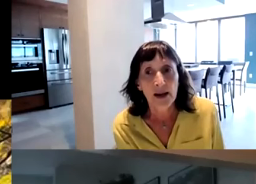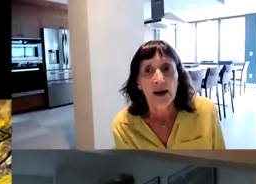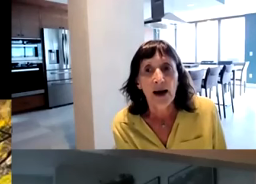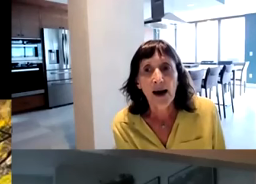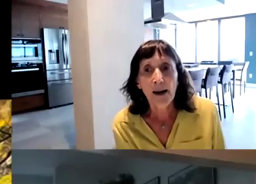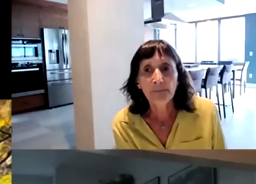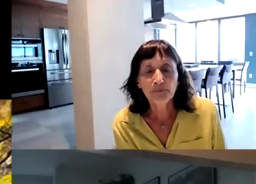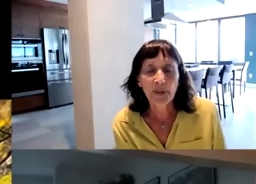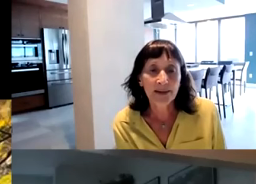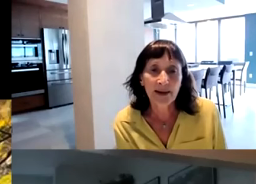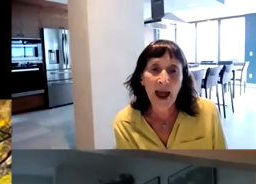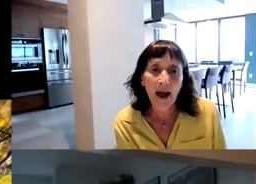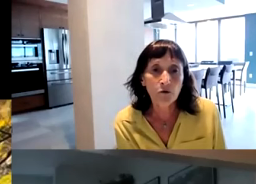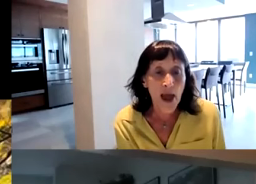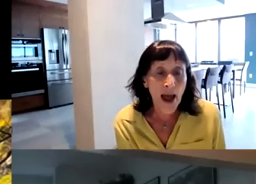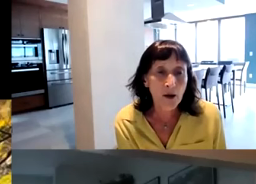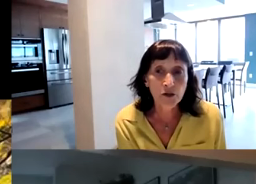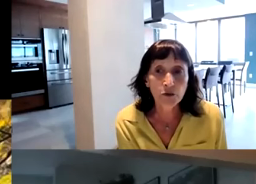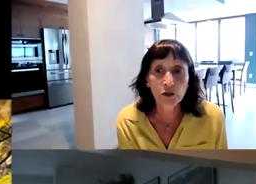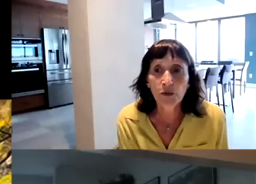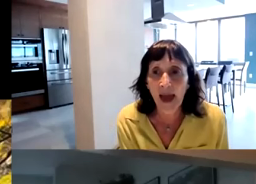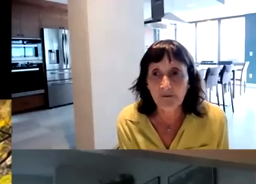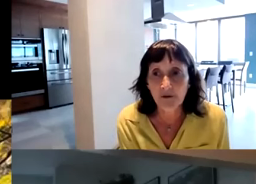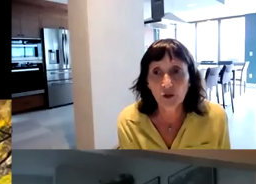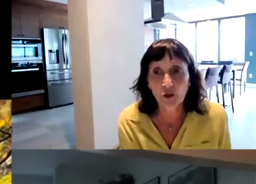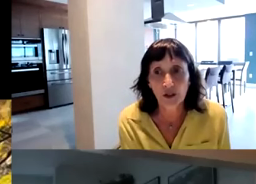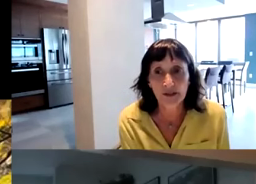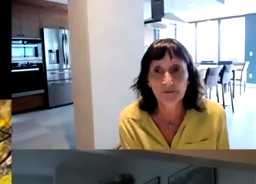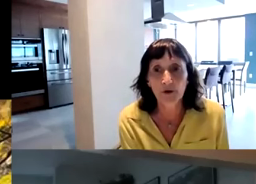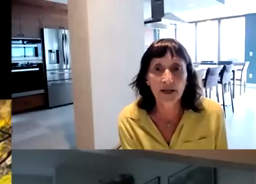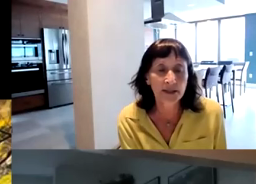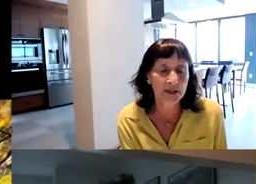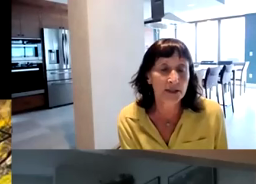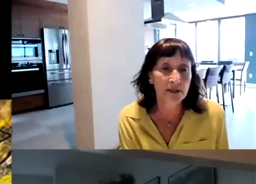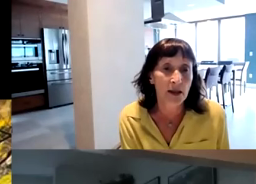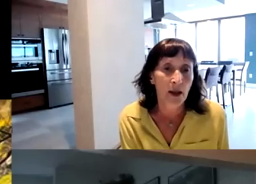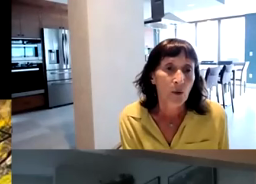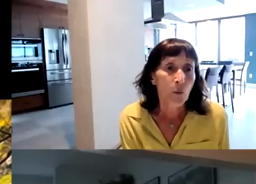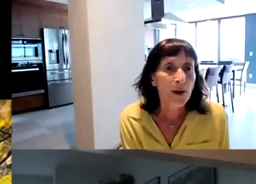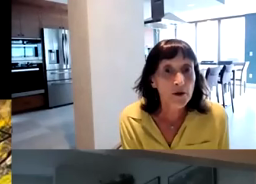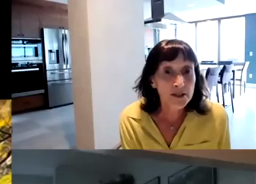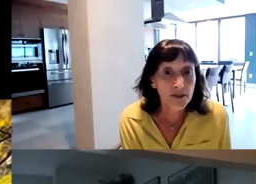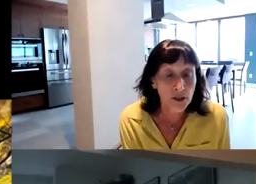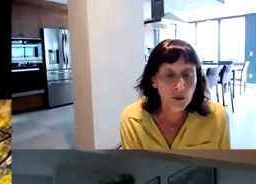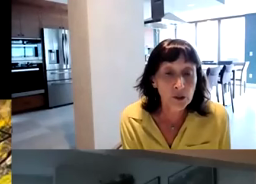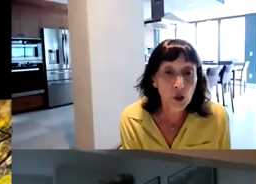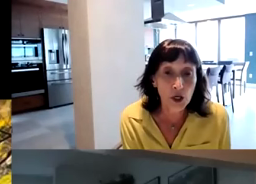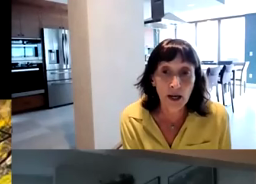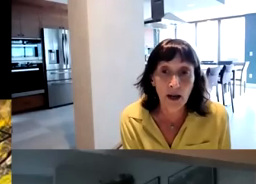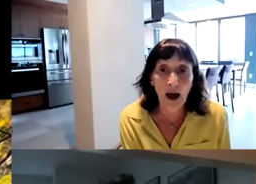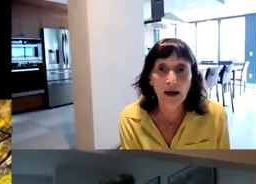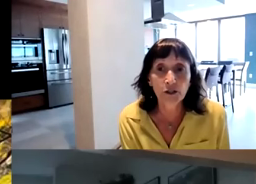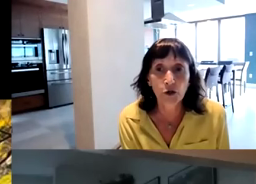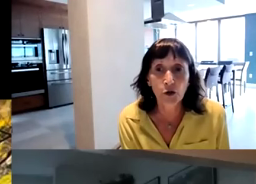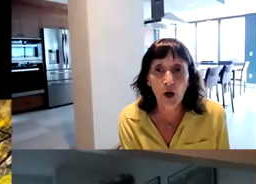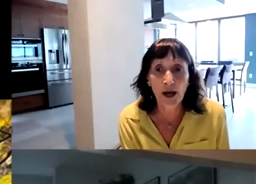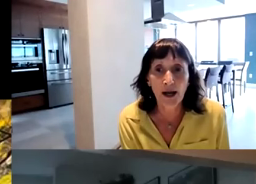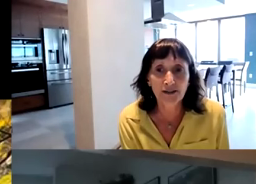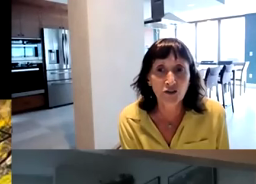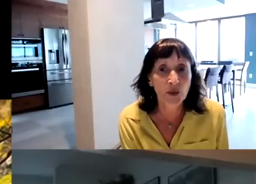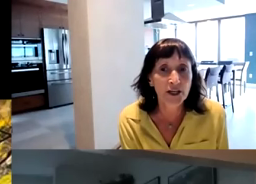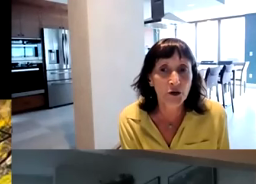non-threatening. But how do you do that virtually? For instance, where is it that you look on